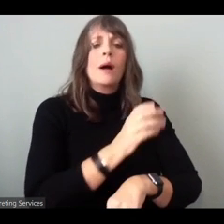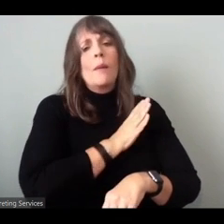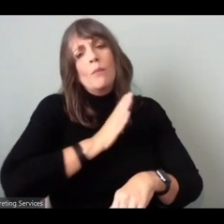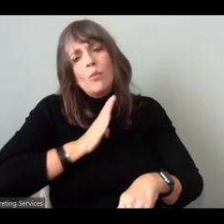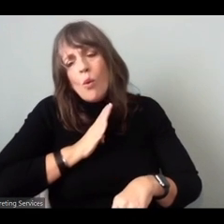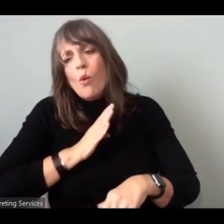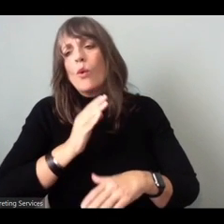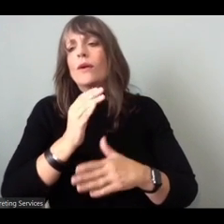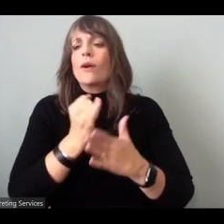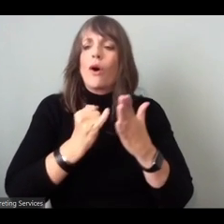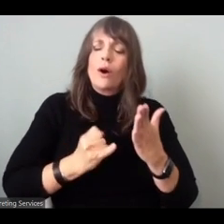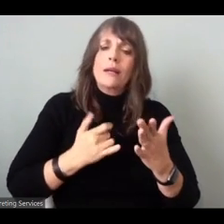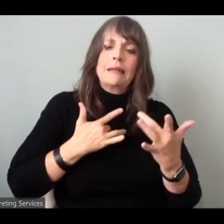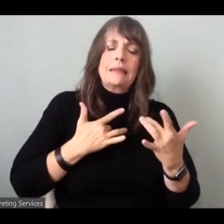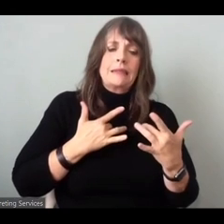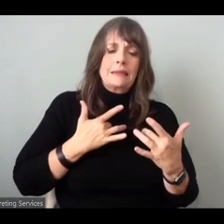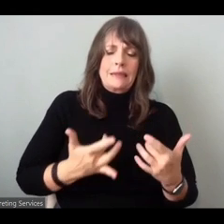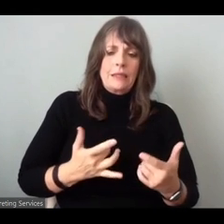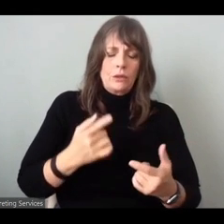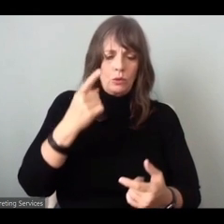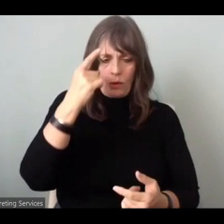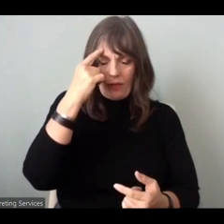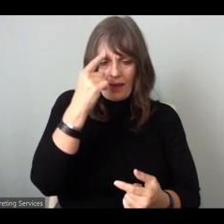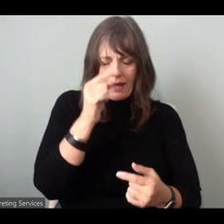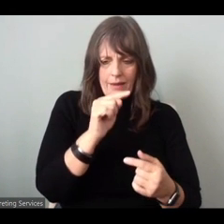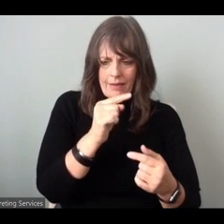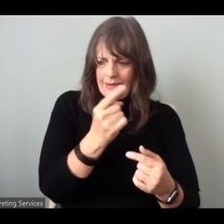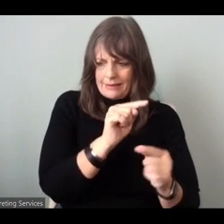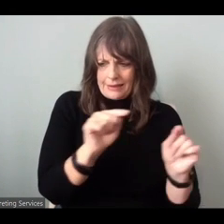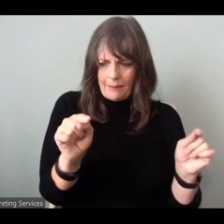continue to believe the myth that scale equals success